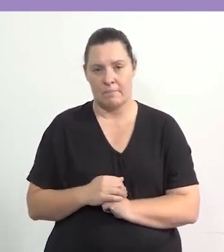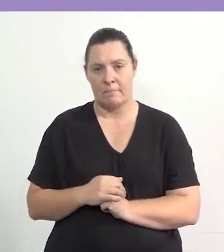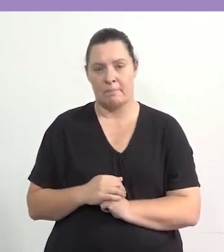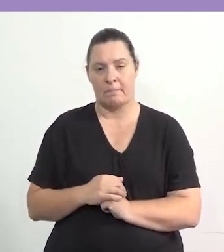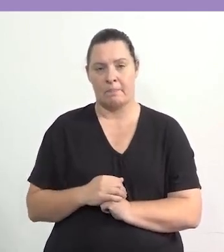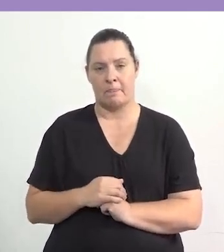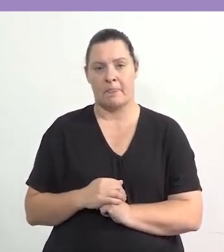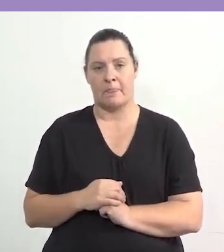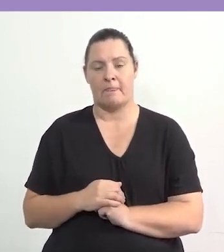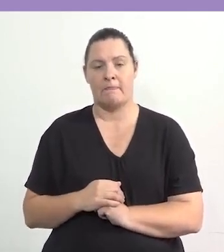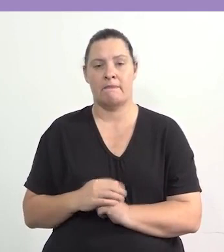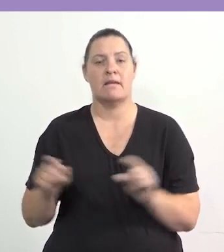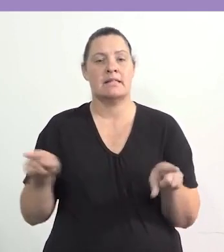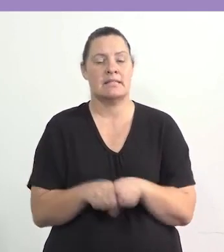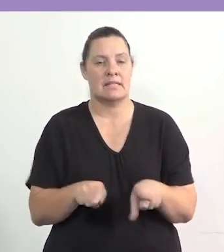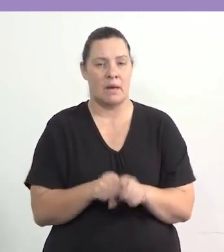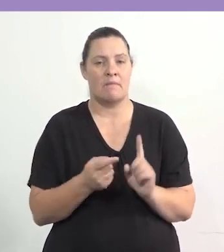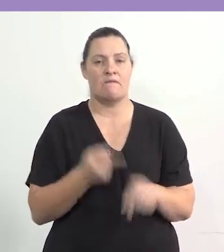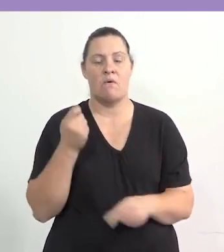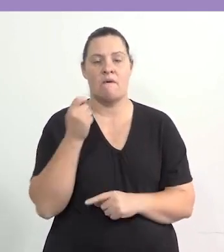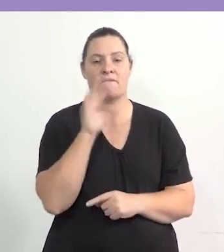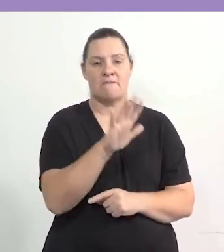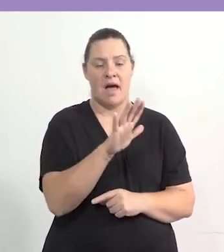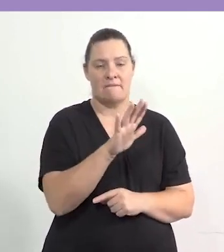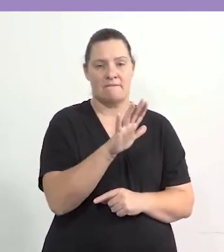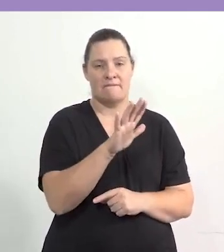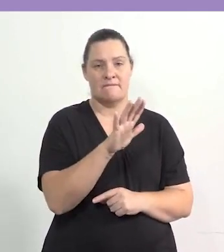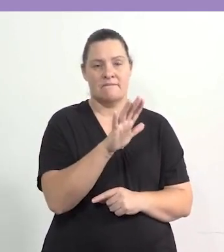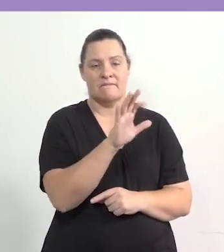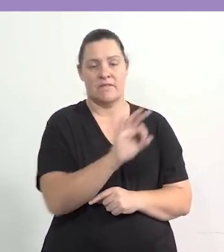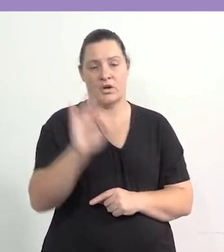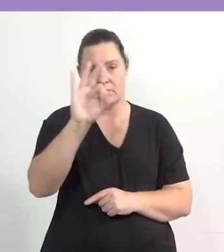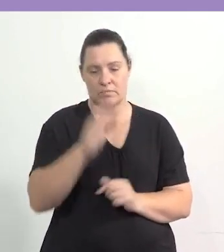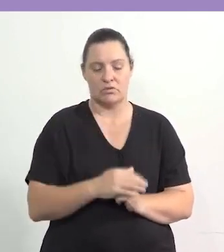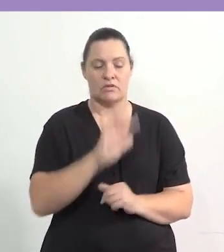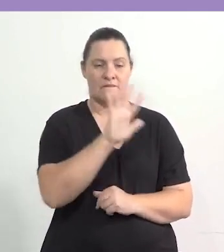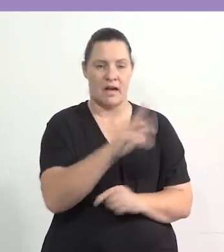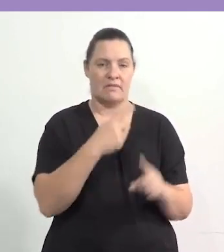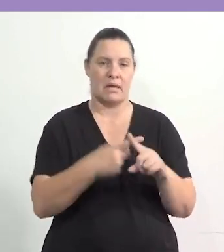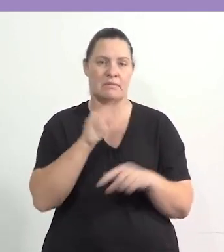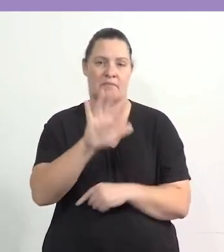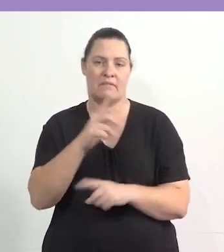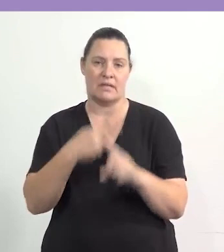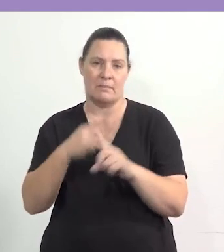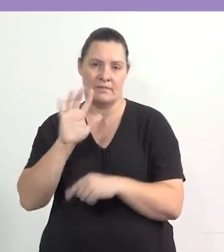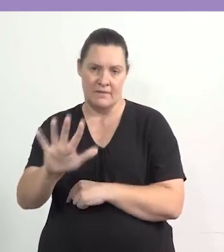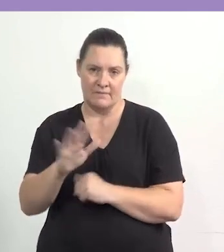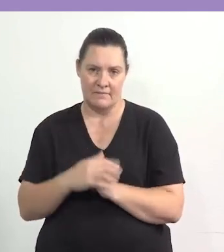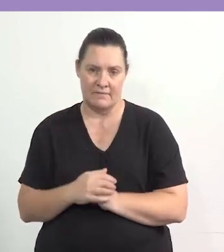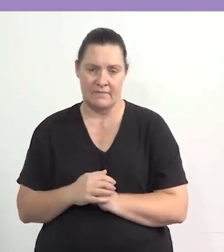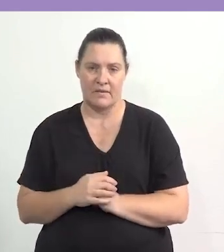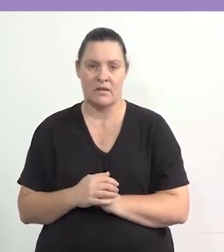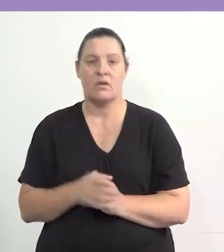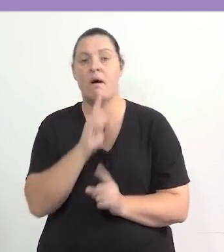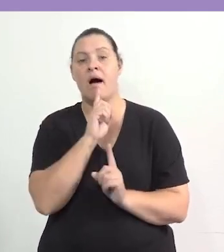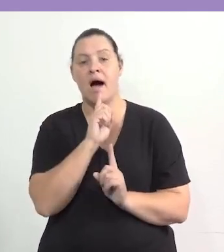4. The same thing for 5 cubed. That means 5 times 5 times